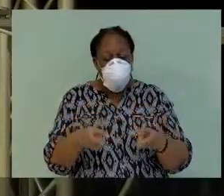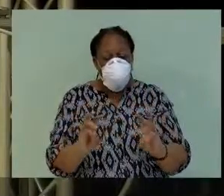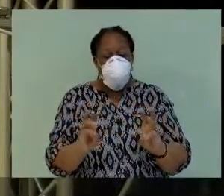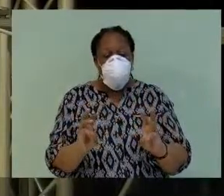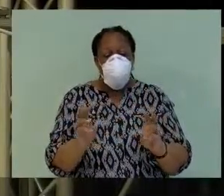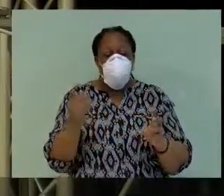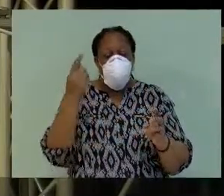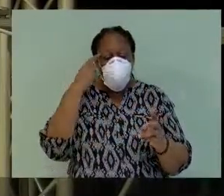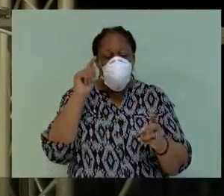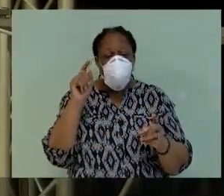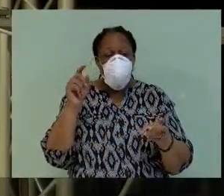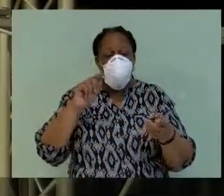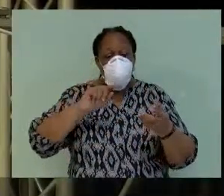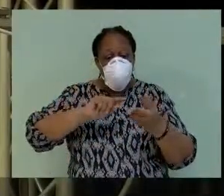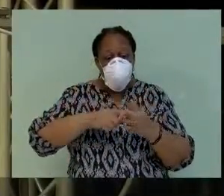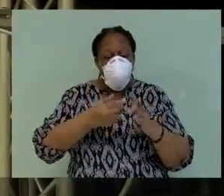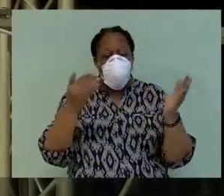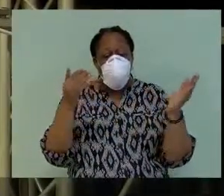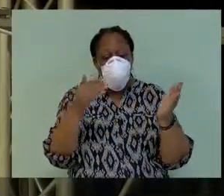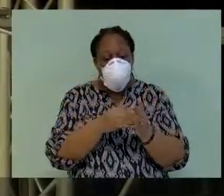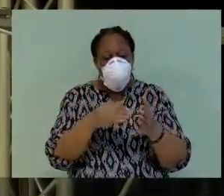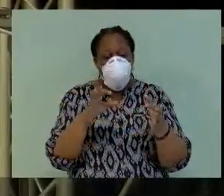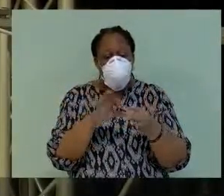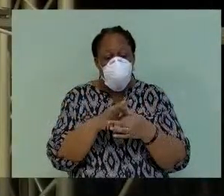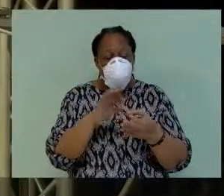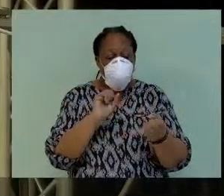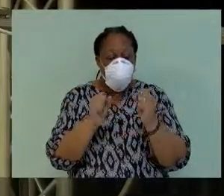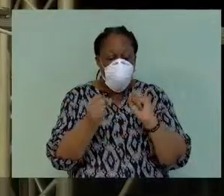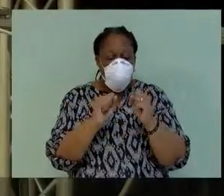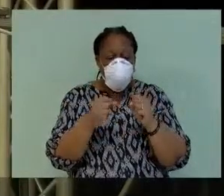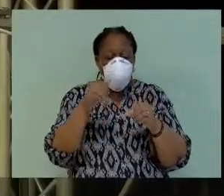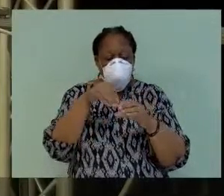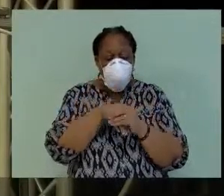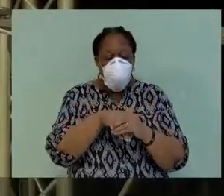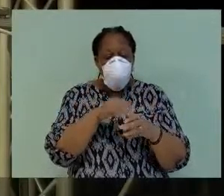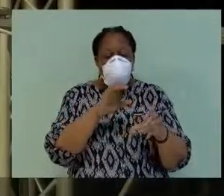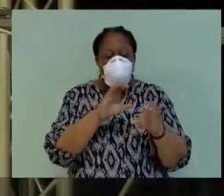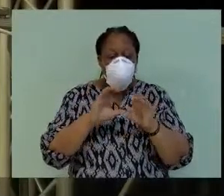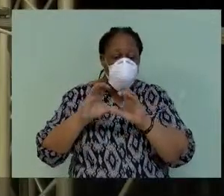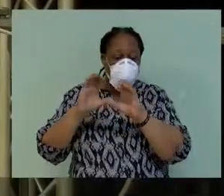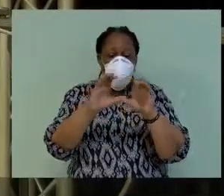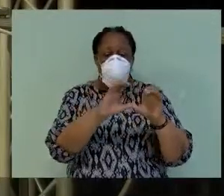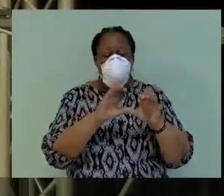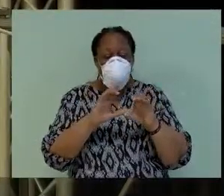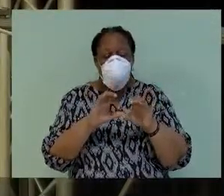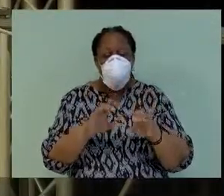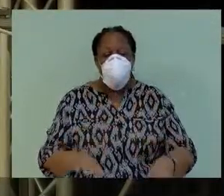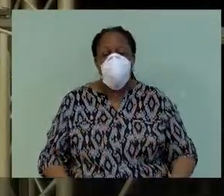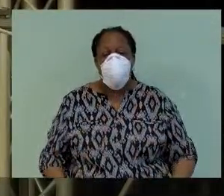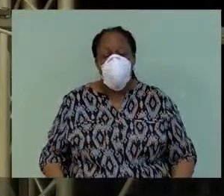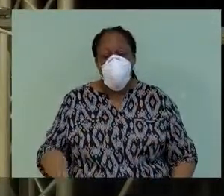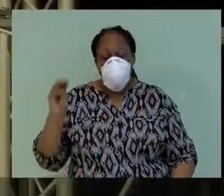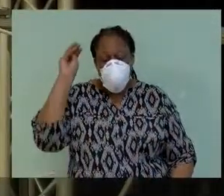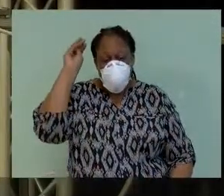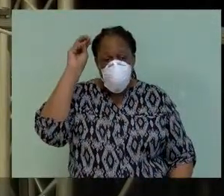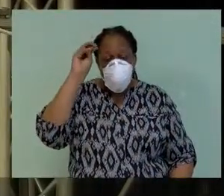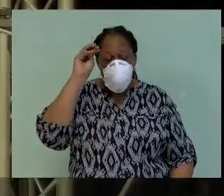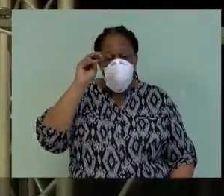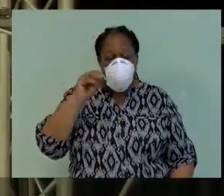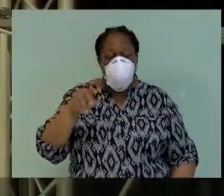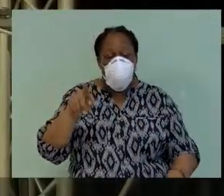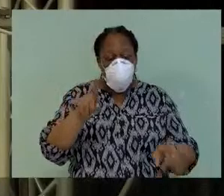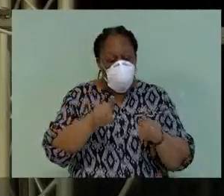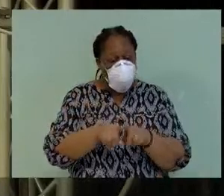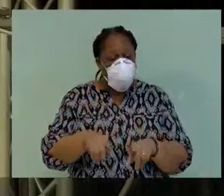of sports and recreation in our community. Our ministry has also started